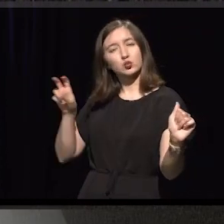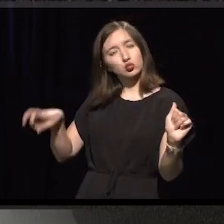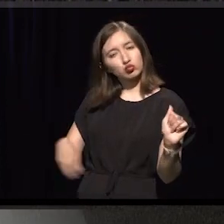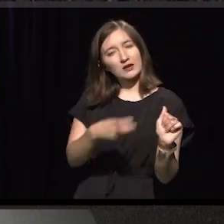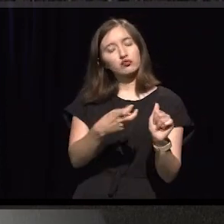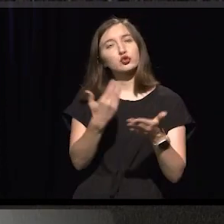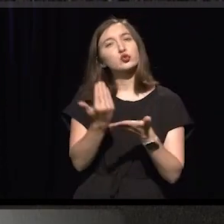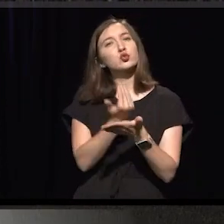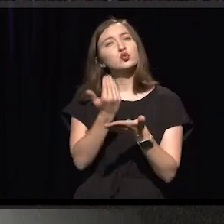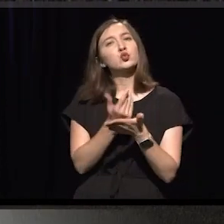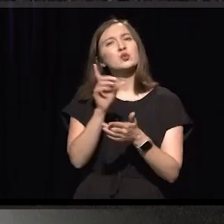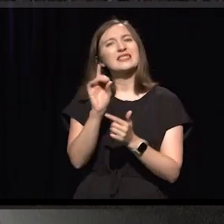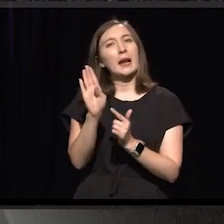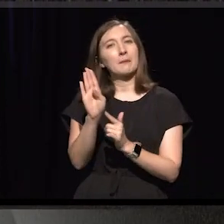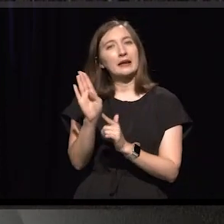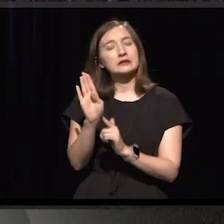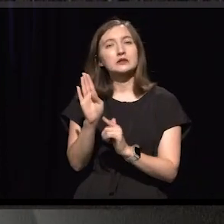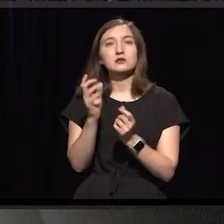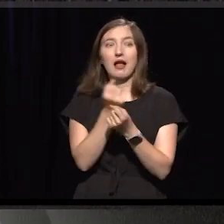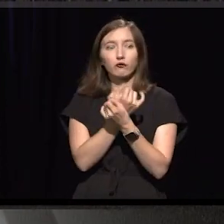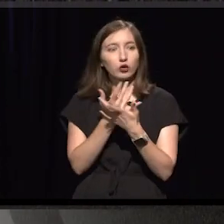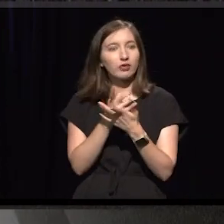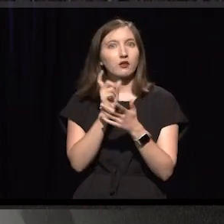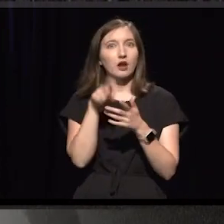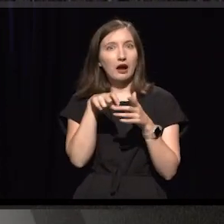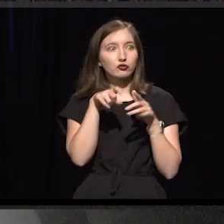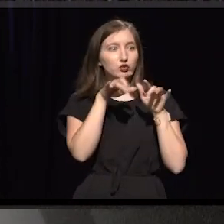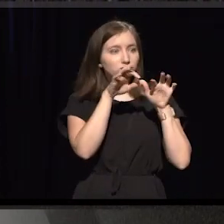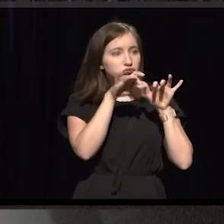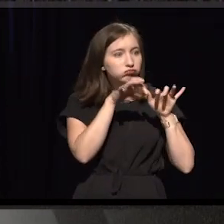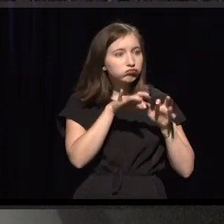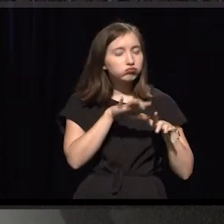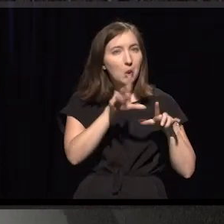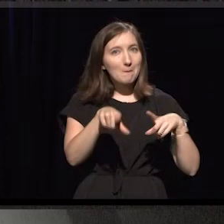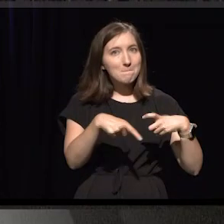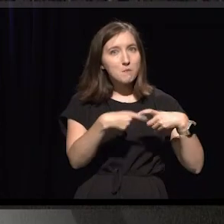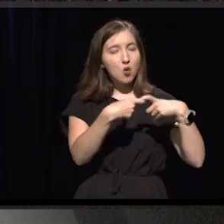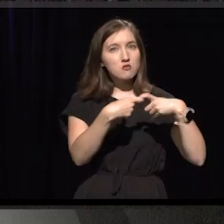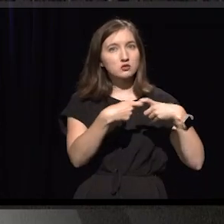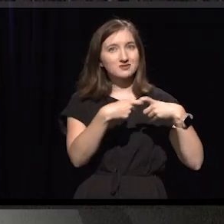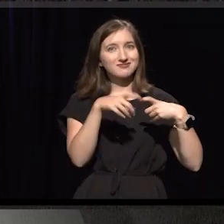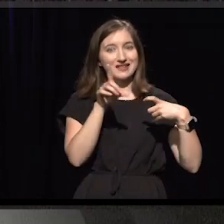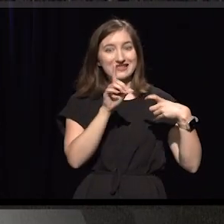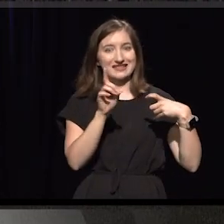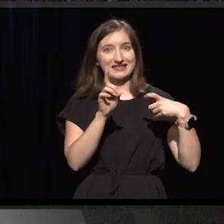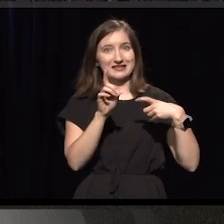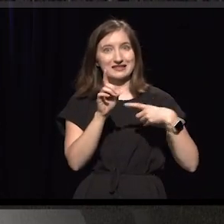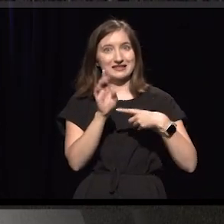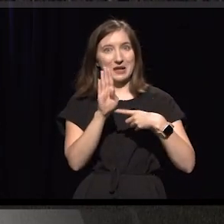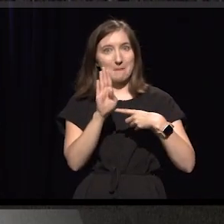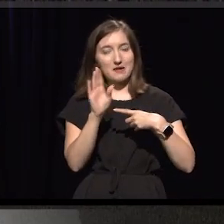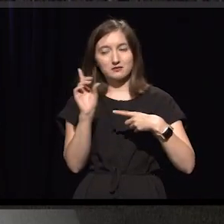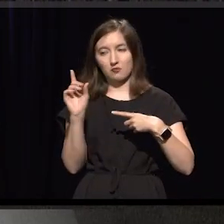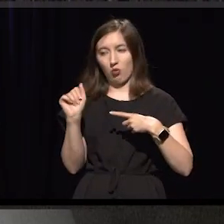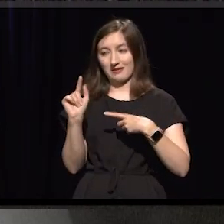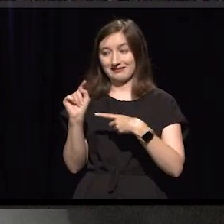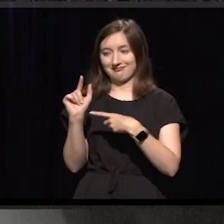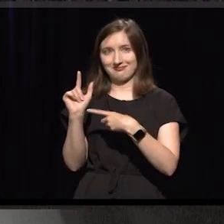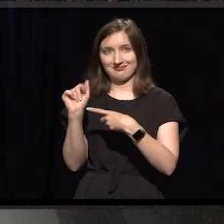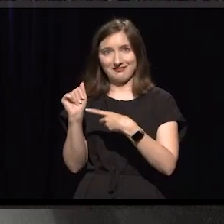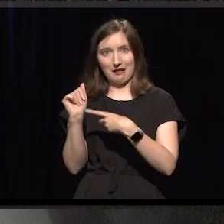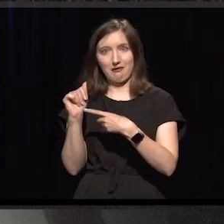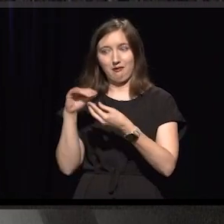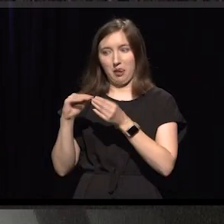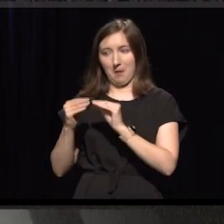into another database, everything's got to be on pause for a little bit while the data dump happens. I think the effect